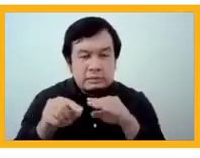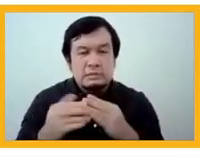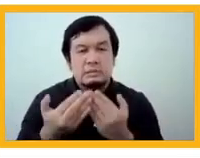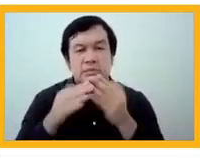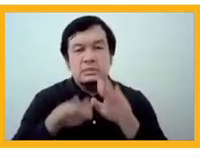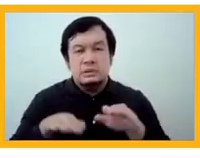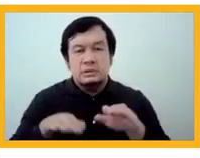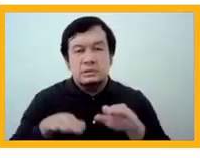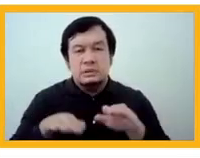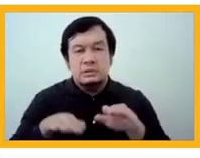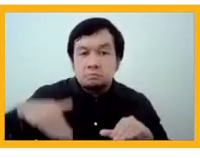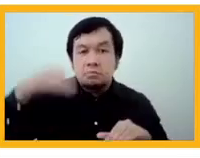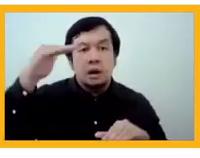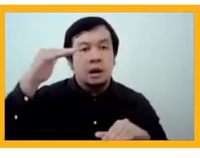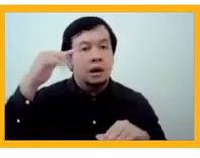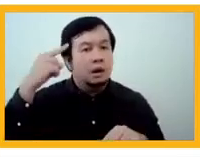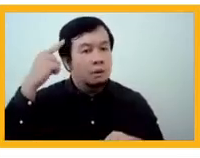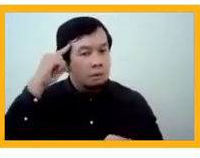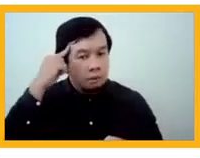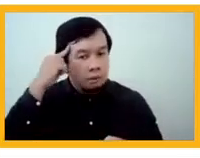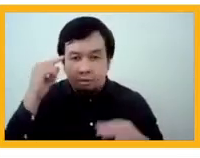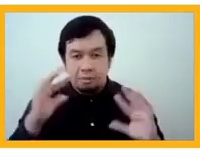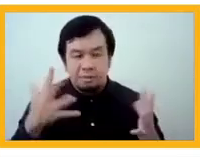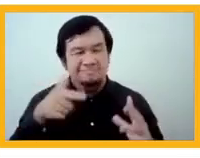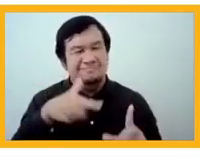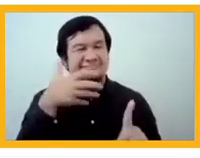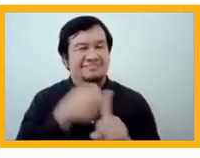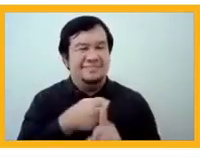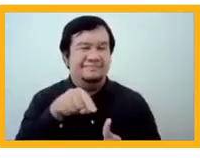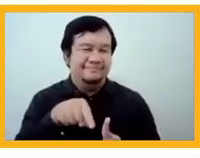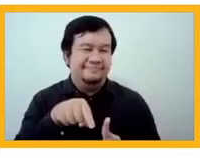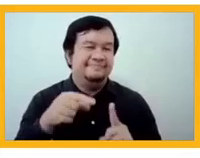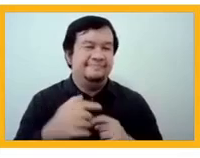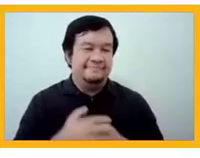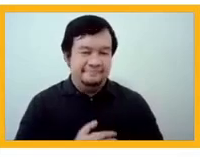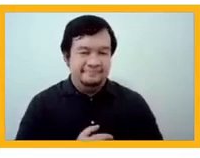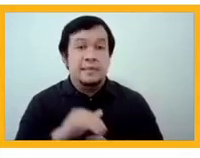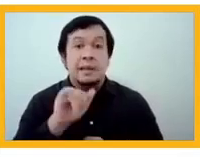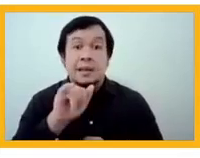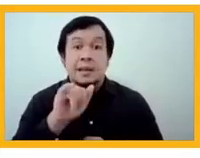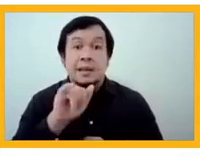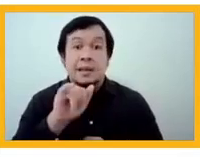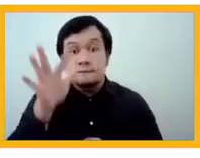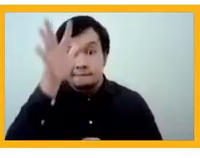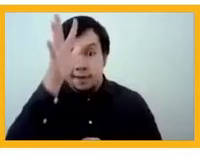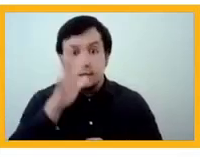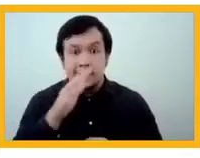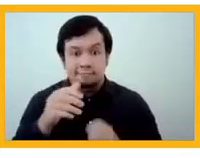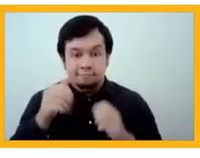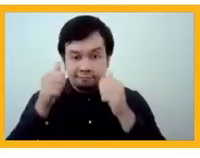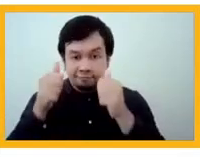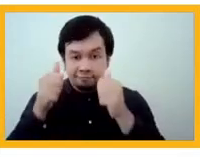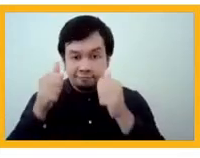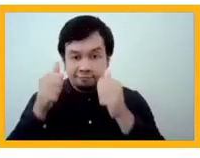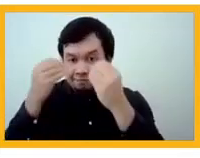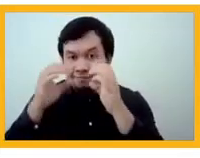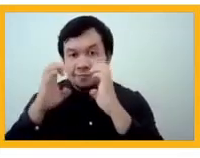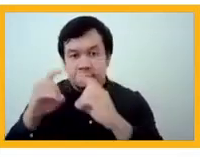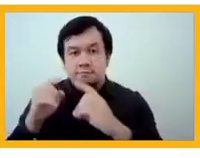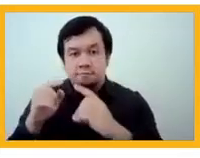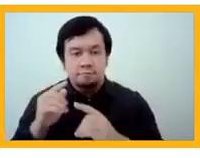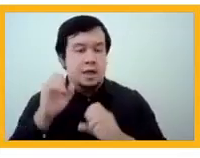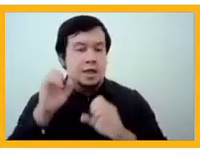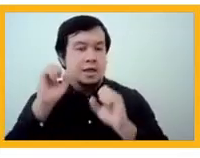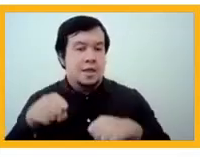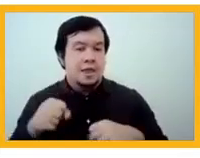had an educated mother, right, I mean, then you were able to catch up. But if you didn't have educated parents, then that loss of learning was almost permanent. And